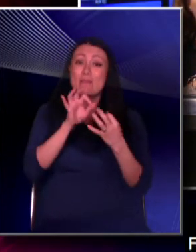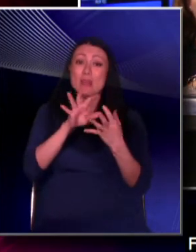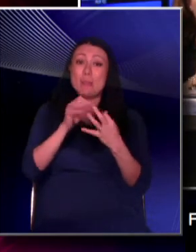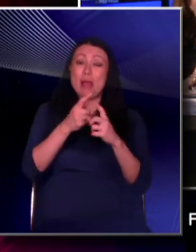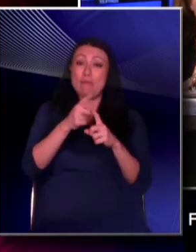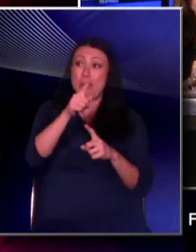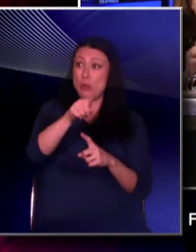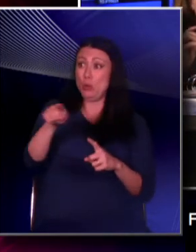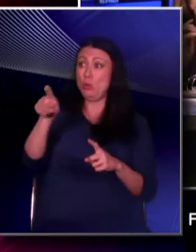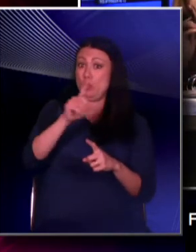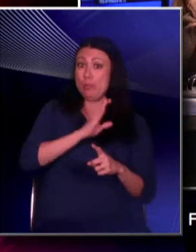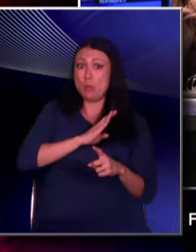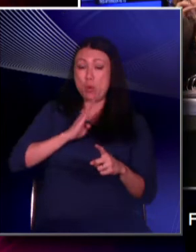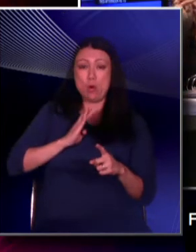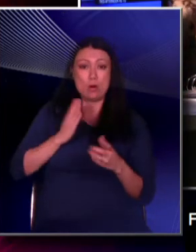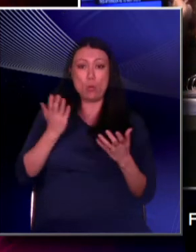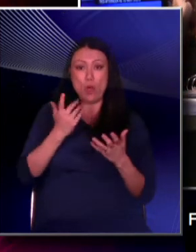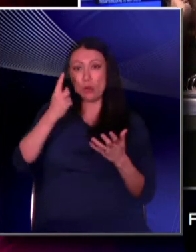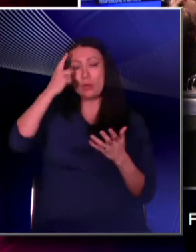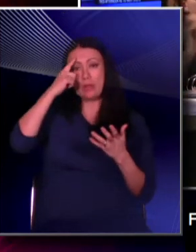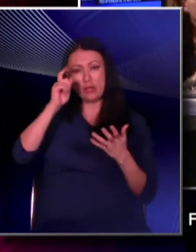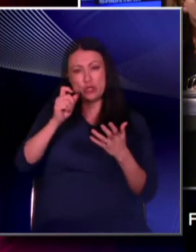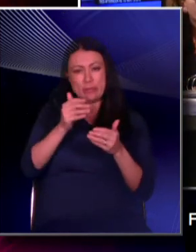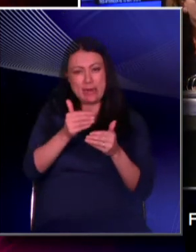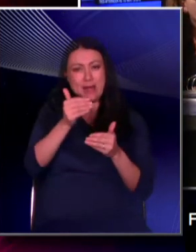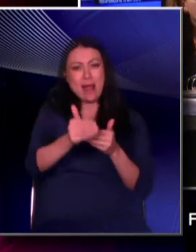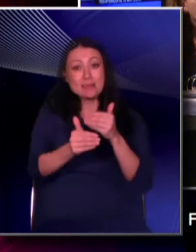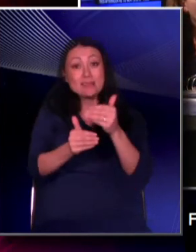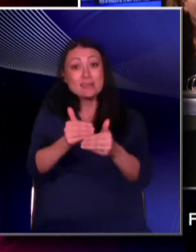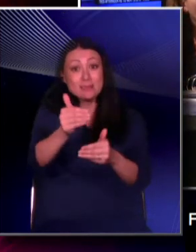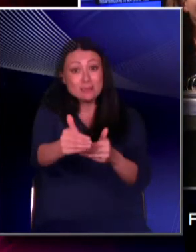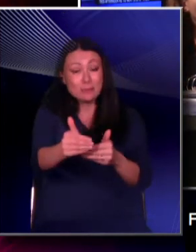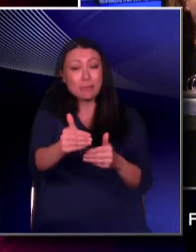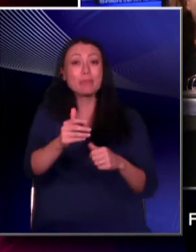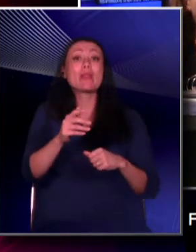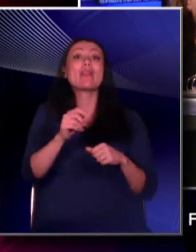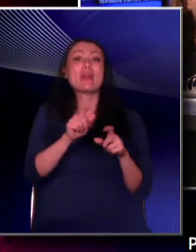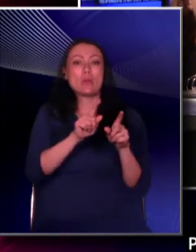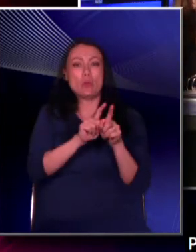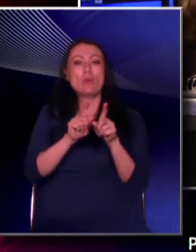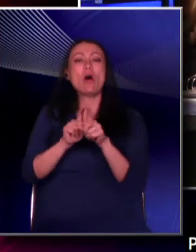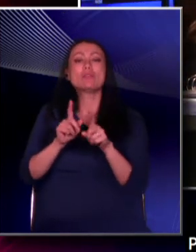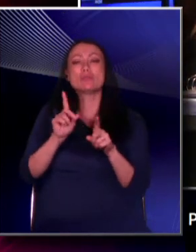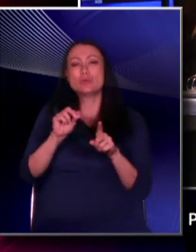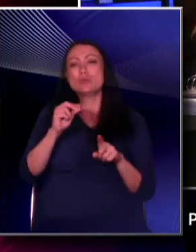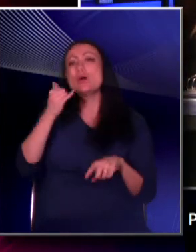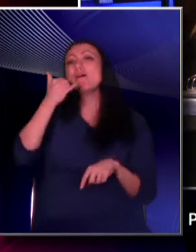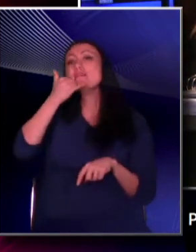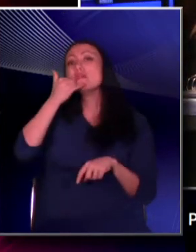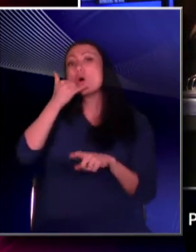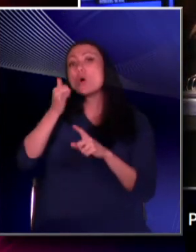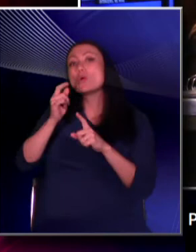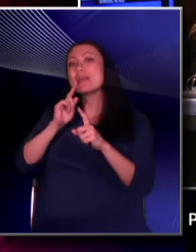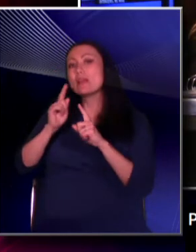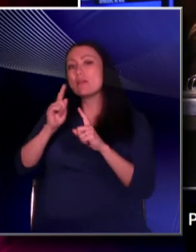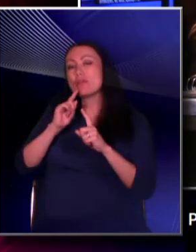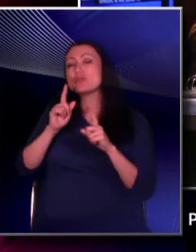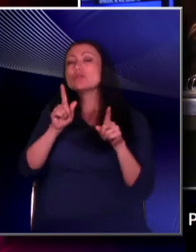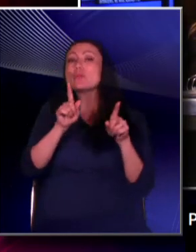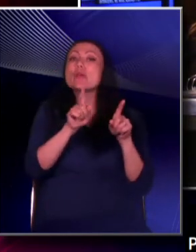as to next steps. Then to do phone interviews. We've already put together